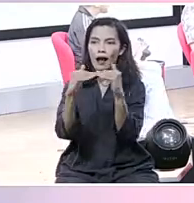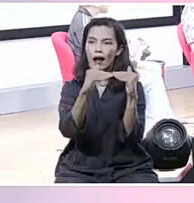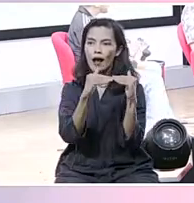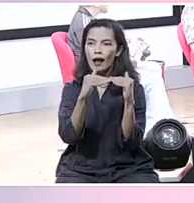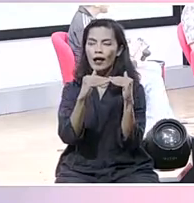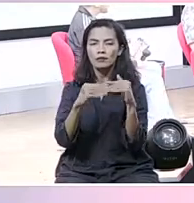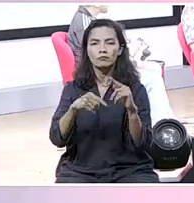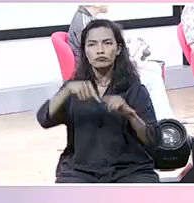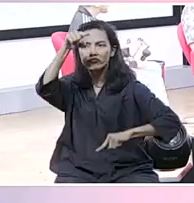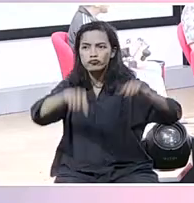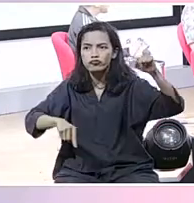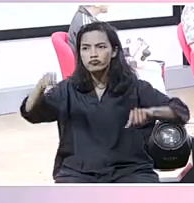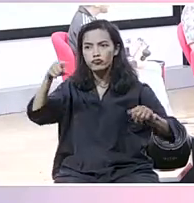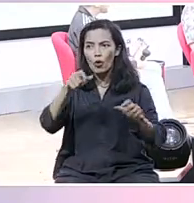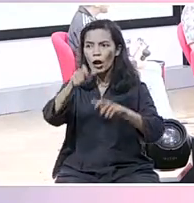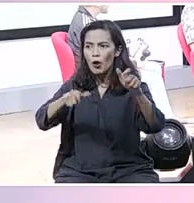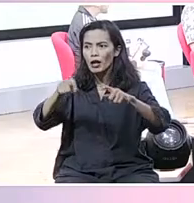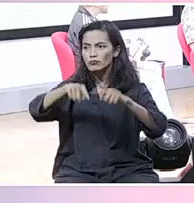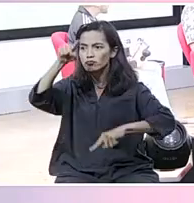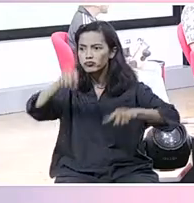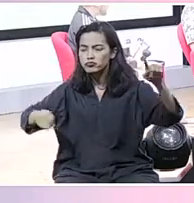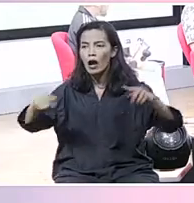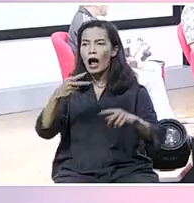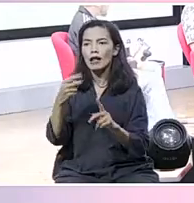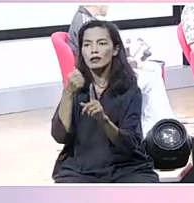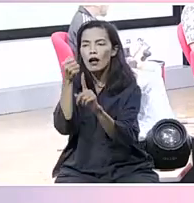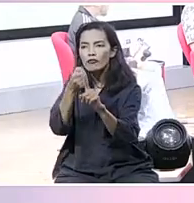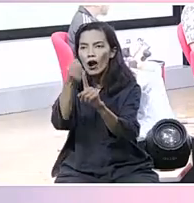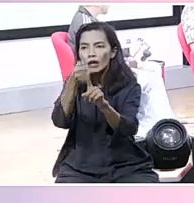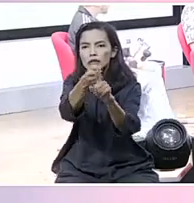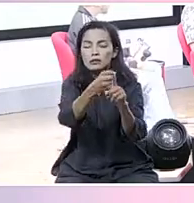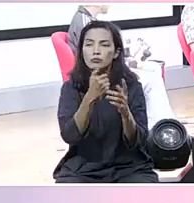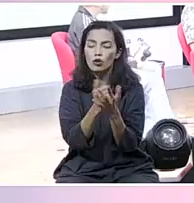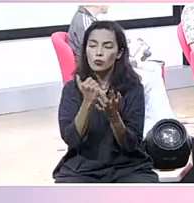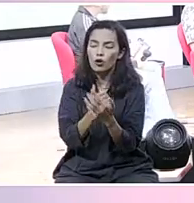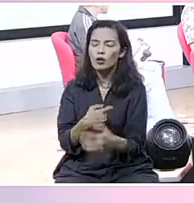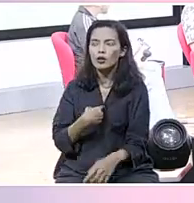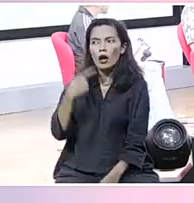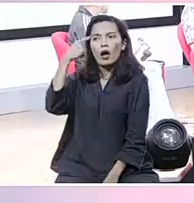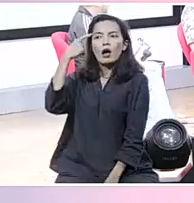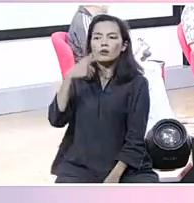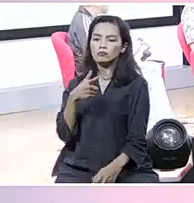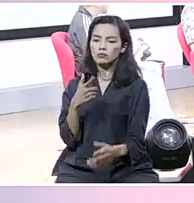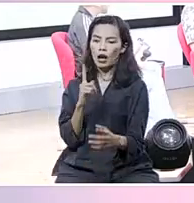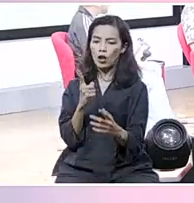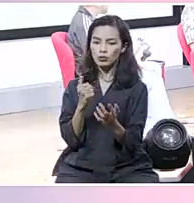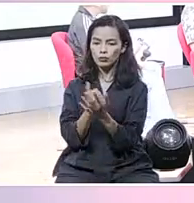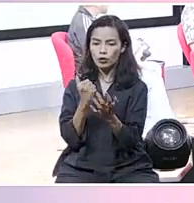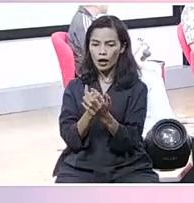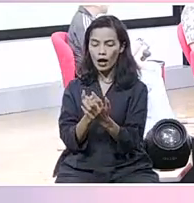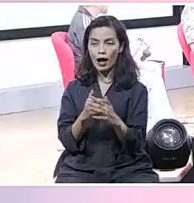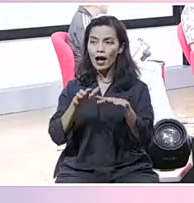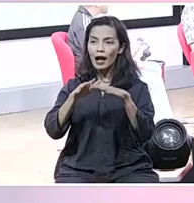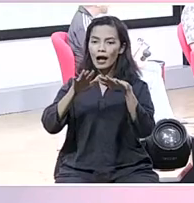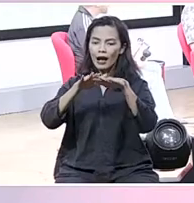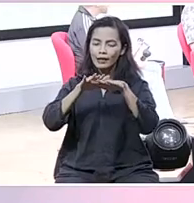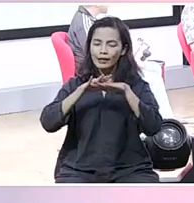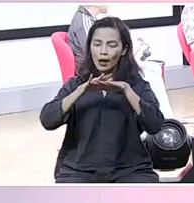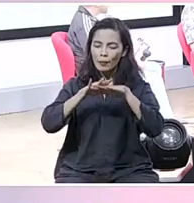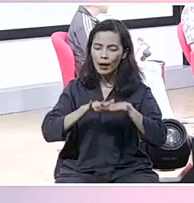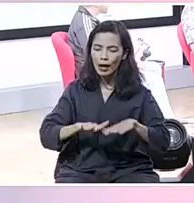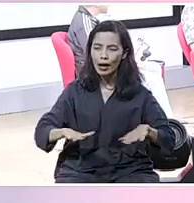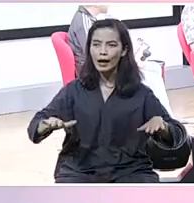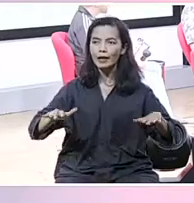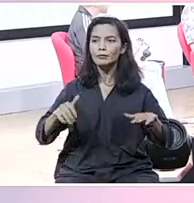ways. We focus on voting, education, and legislation. We really believe that's the major piece to have a